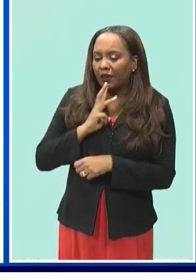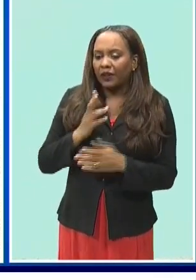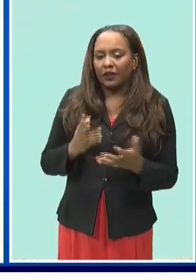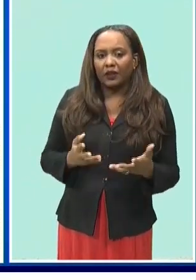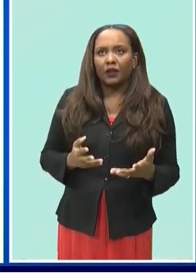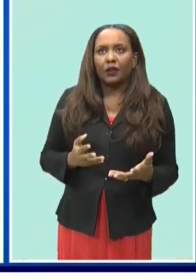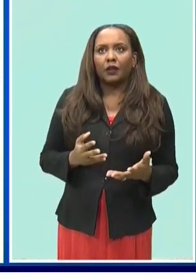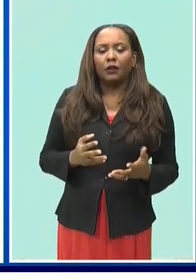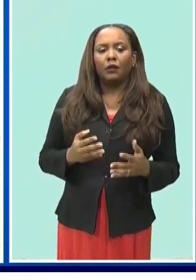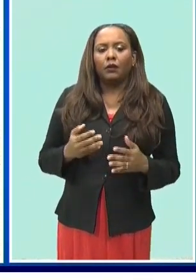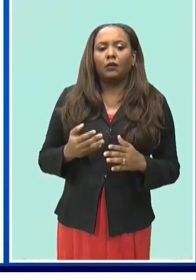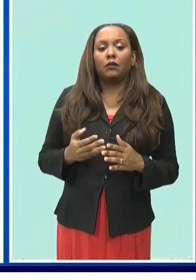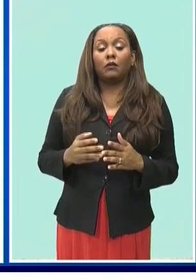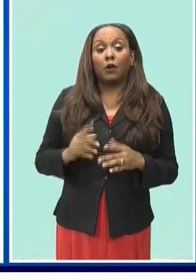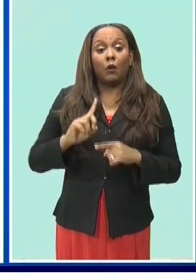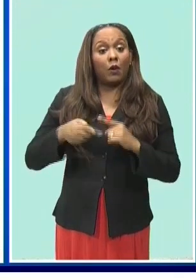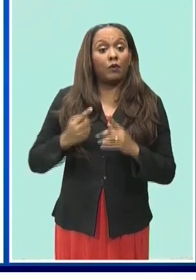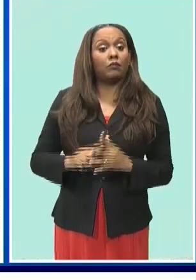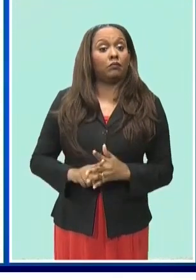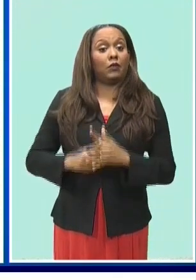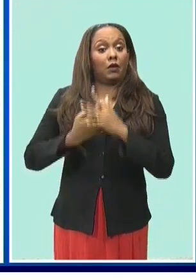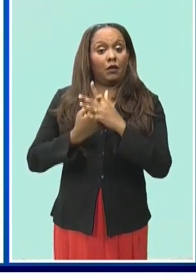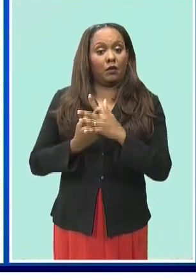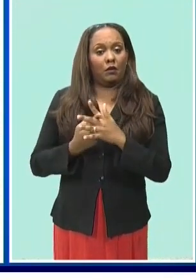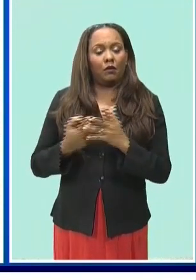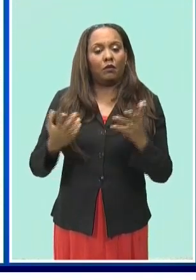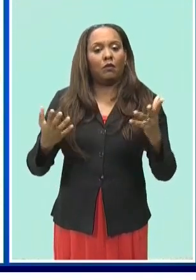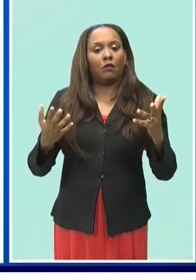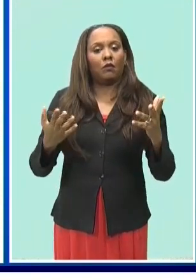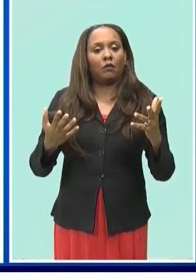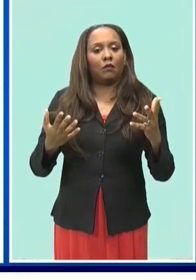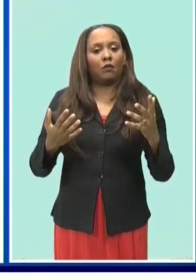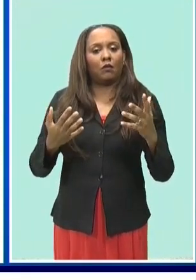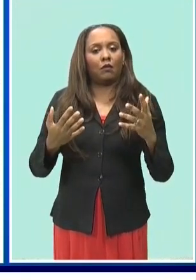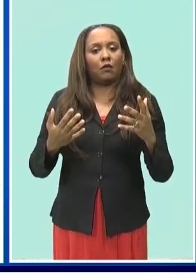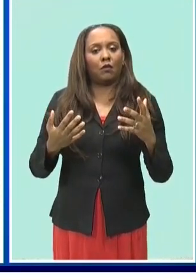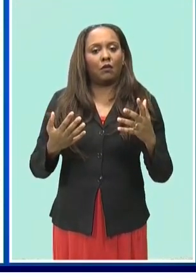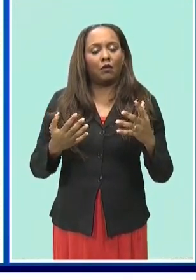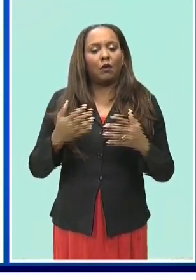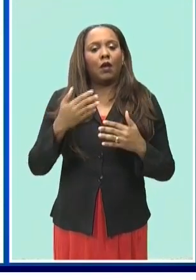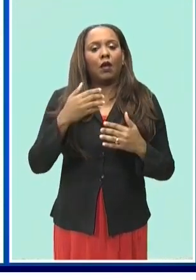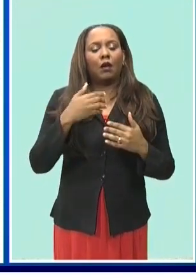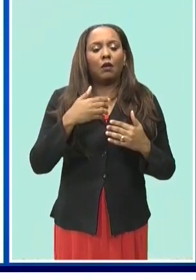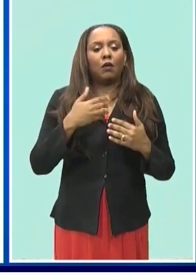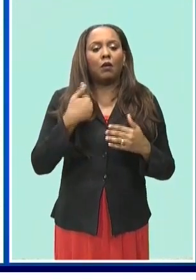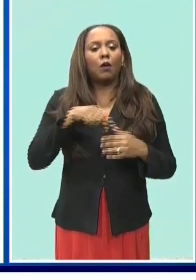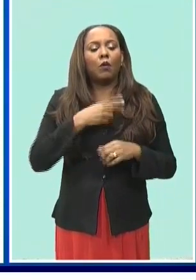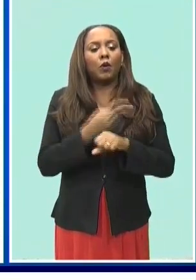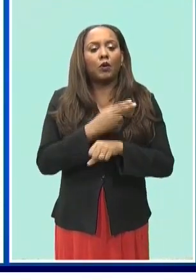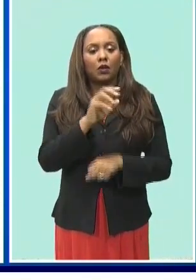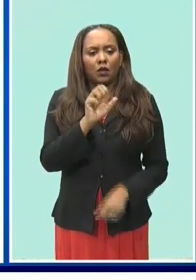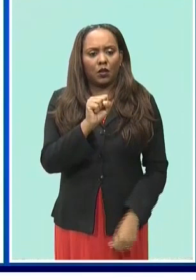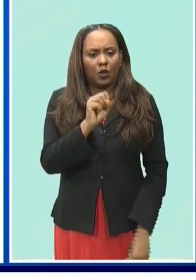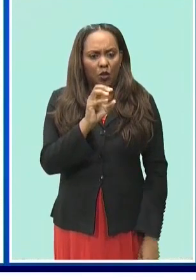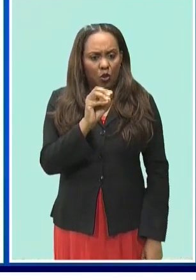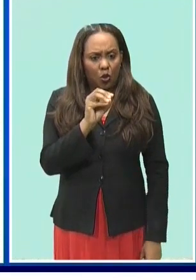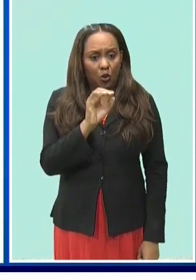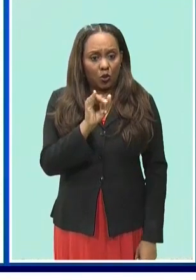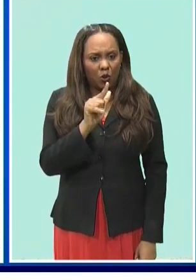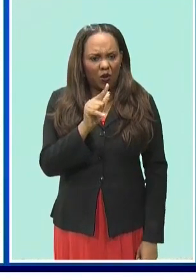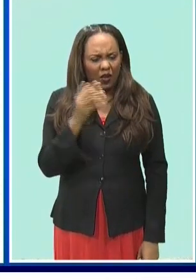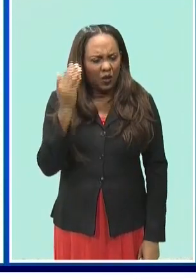preliminary, what we were trying to do is to blanket the fire with soil and so on that was trucked in from other